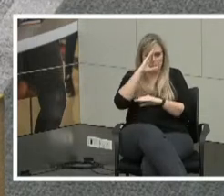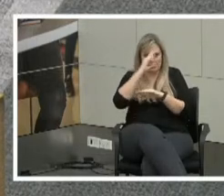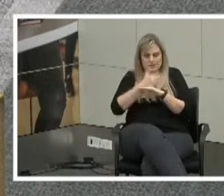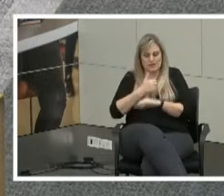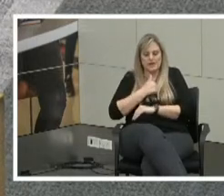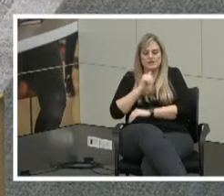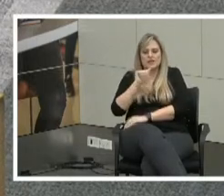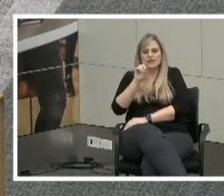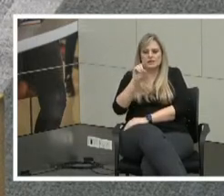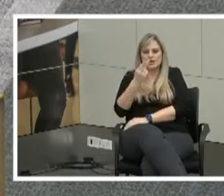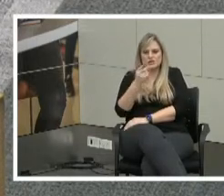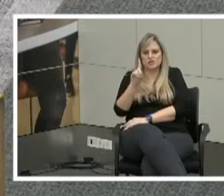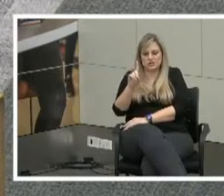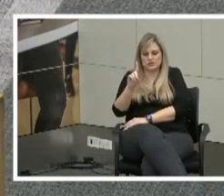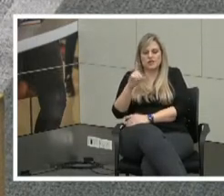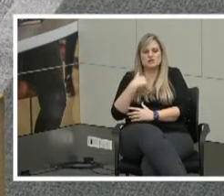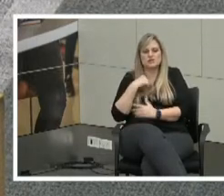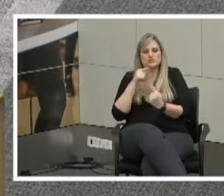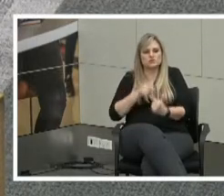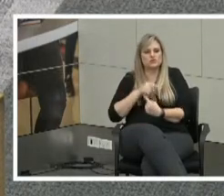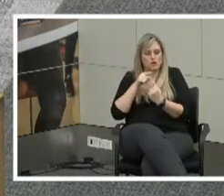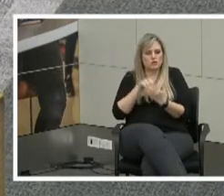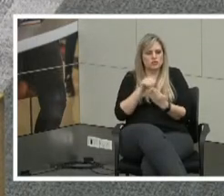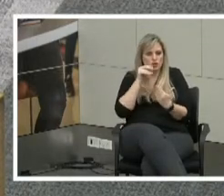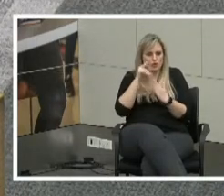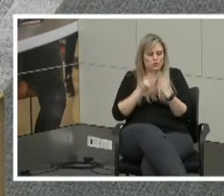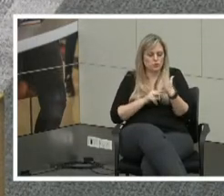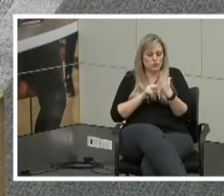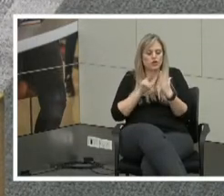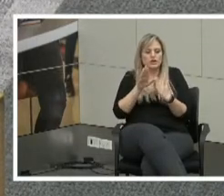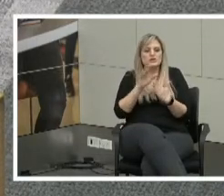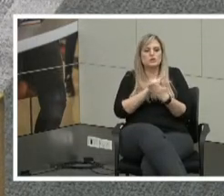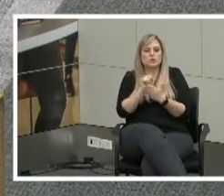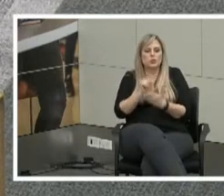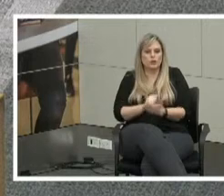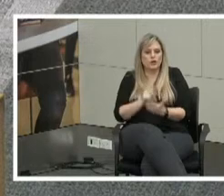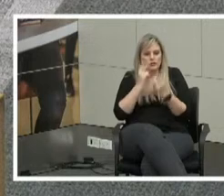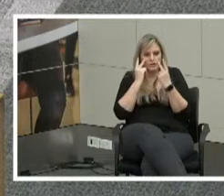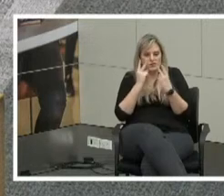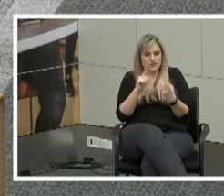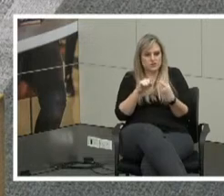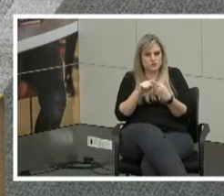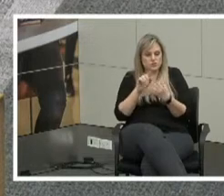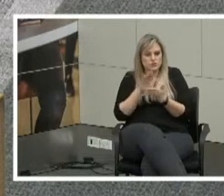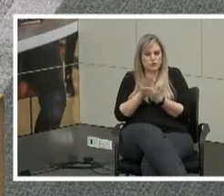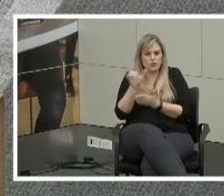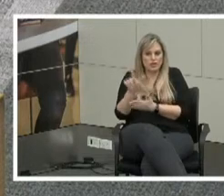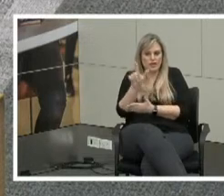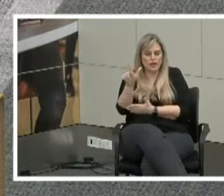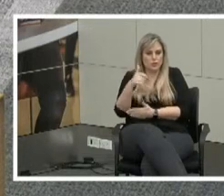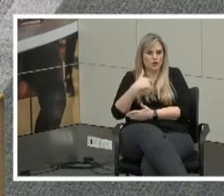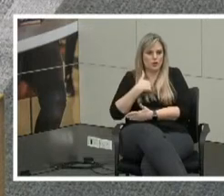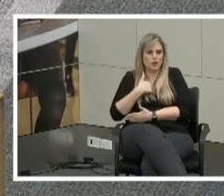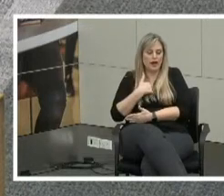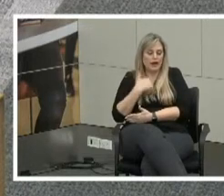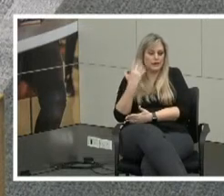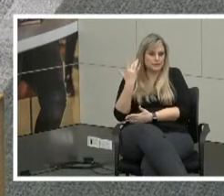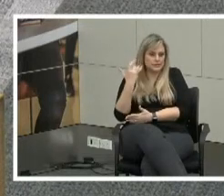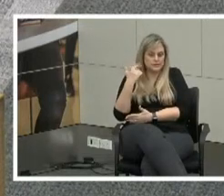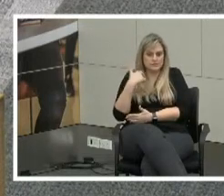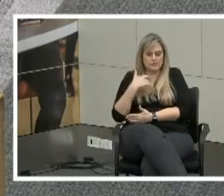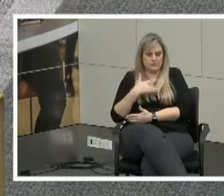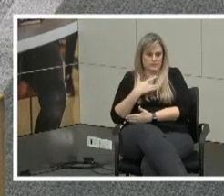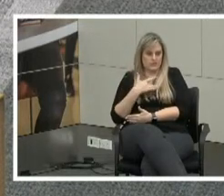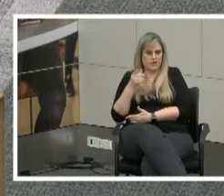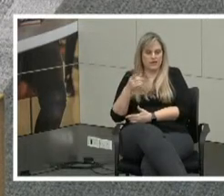ADHD and had a lot of difficulty learning to read his weekly visits to a school library are what I credit and catapulting him